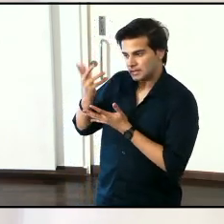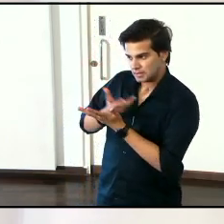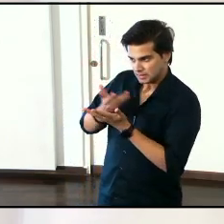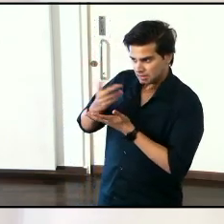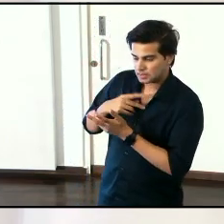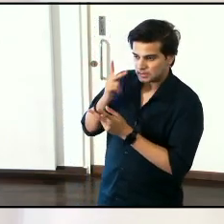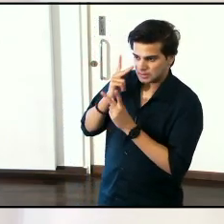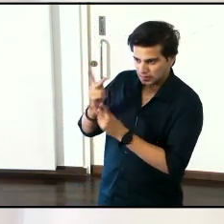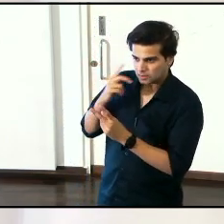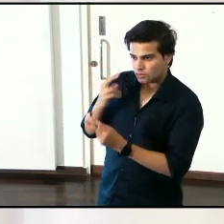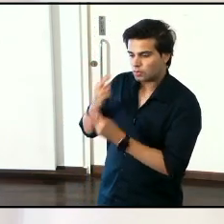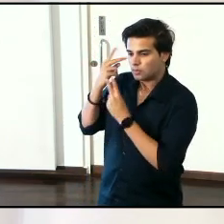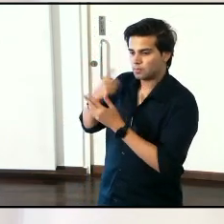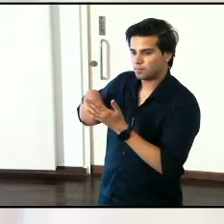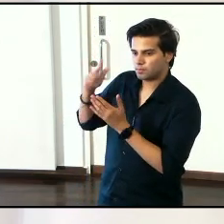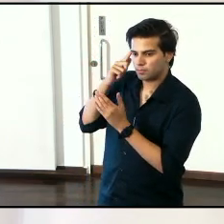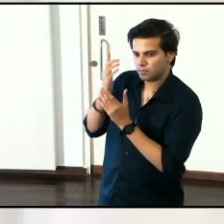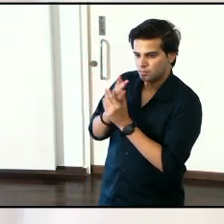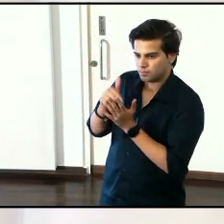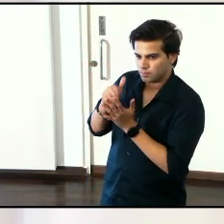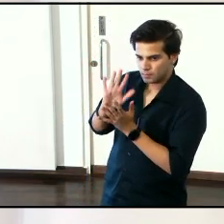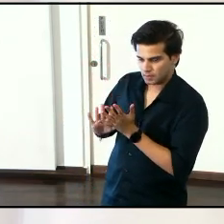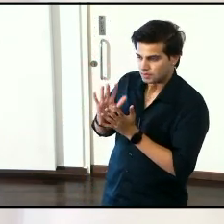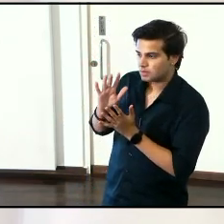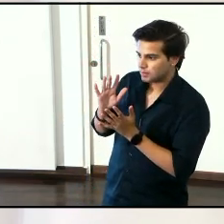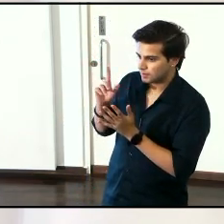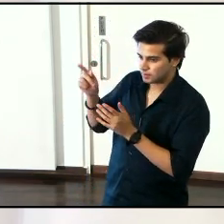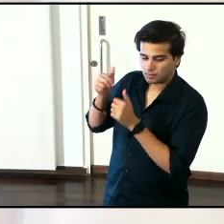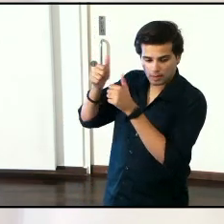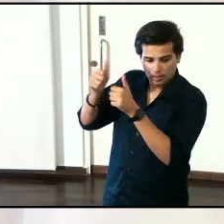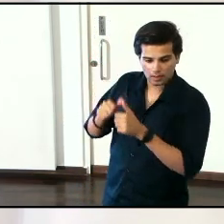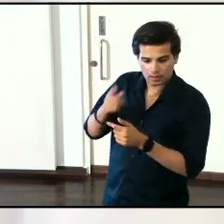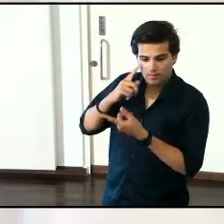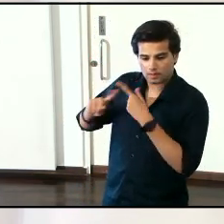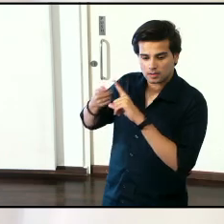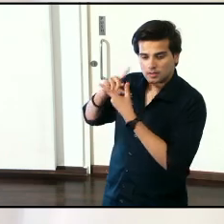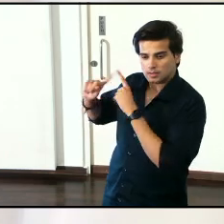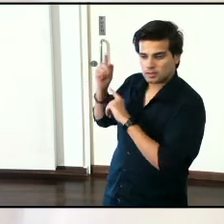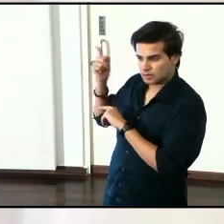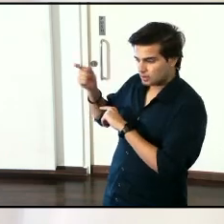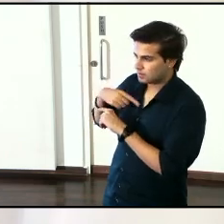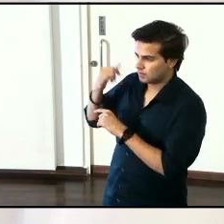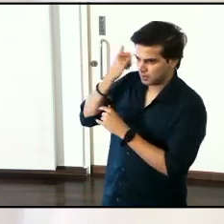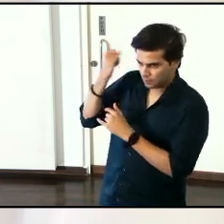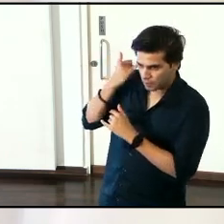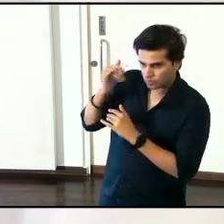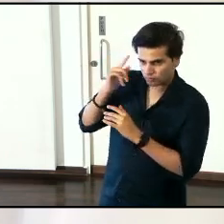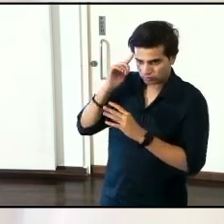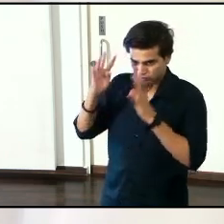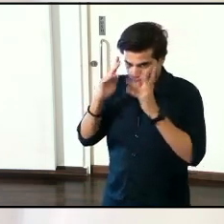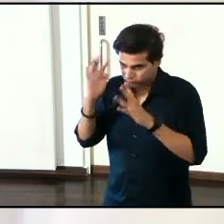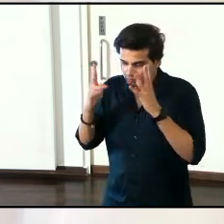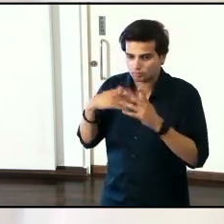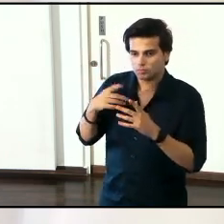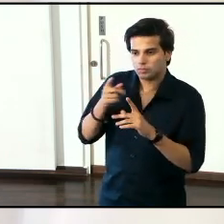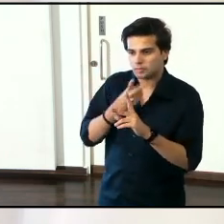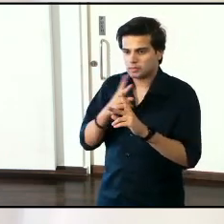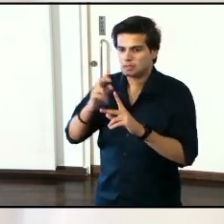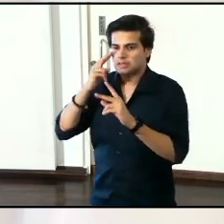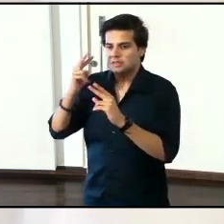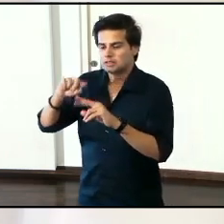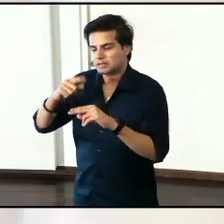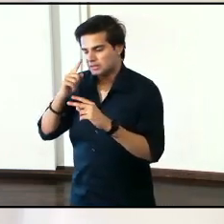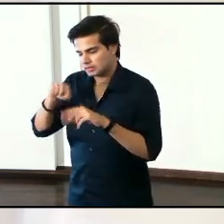look at them. Right? These are an archive of these histories of struggle, interventions, and also